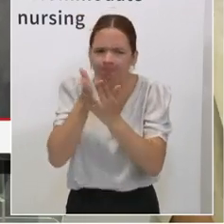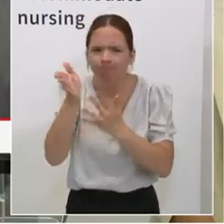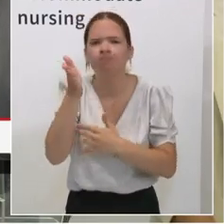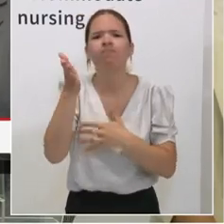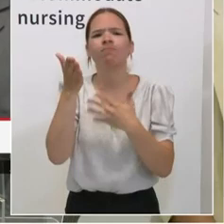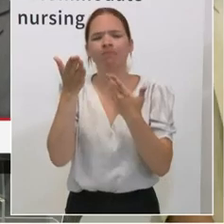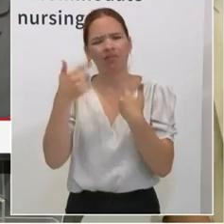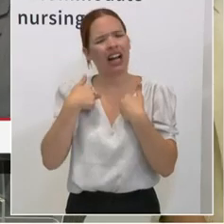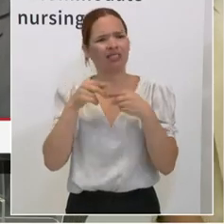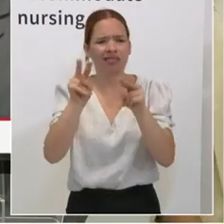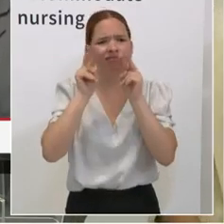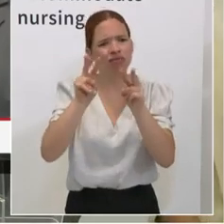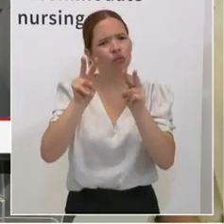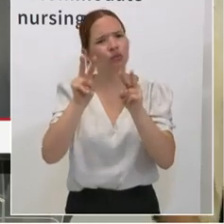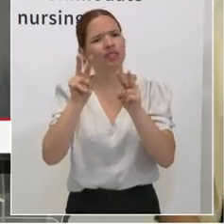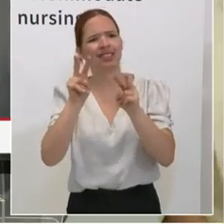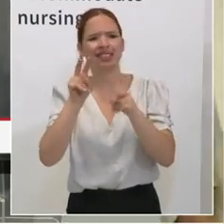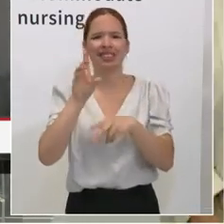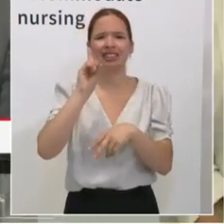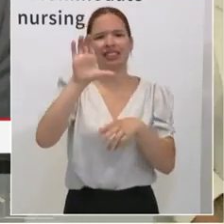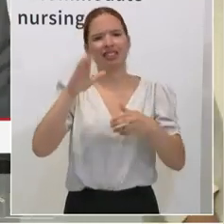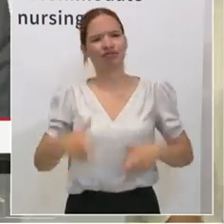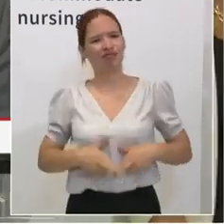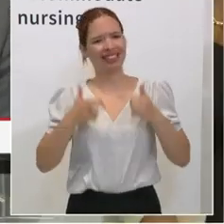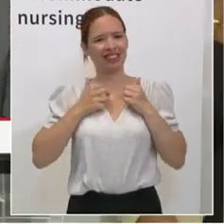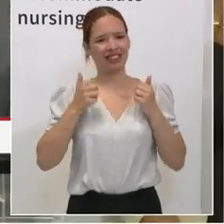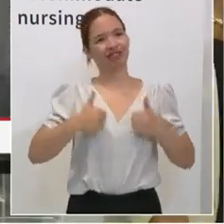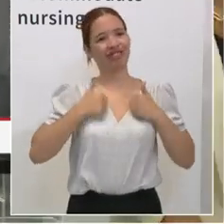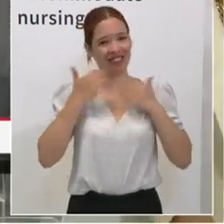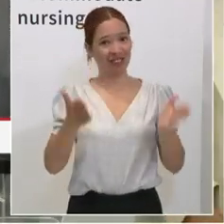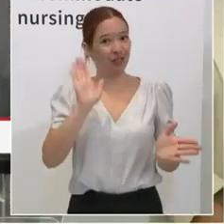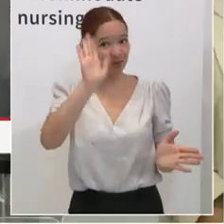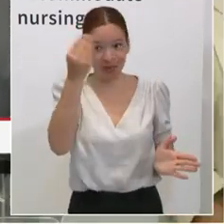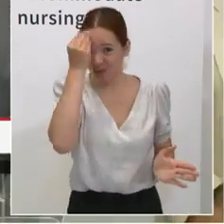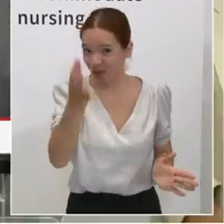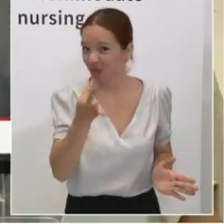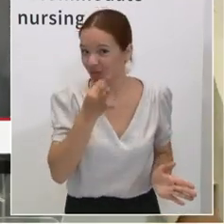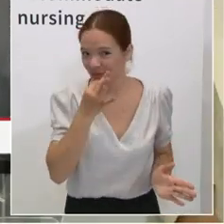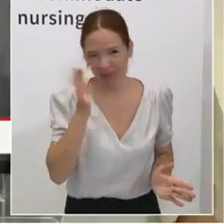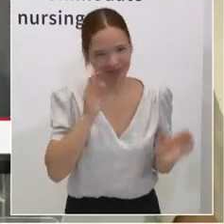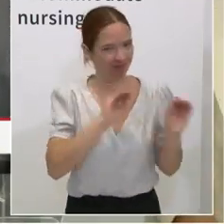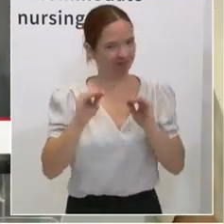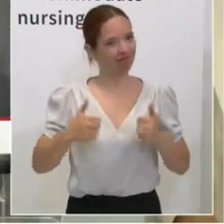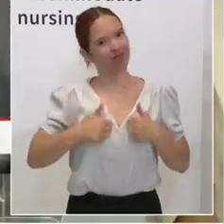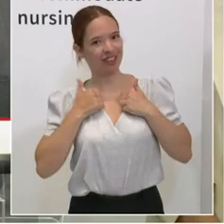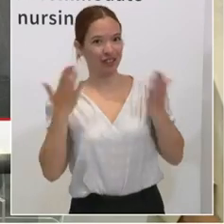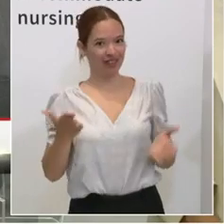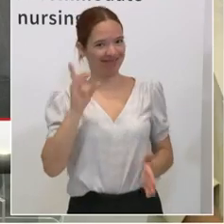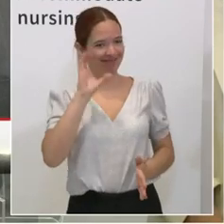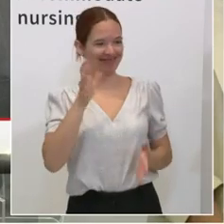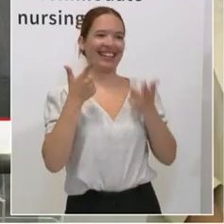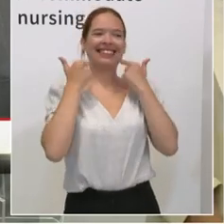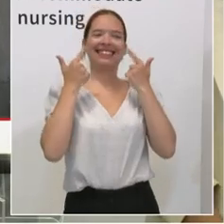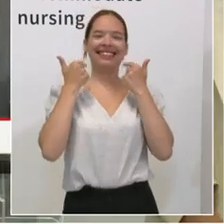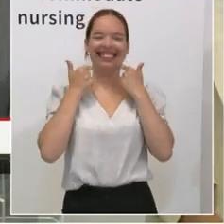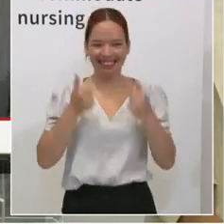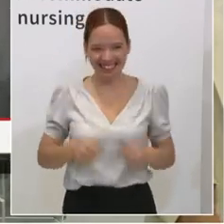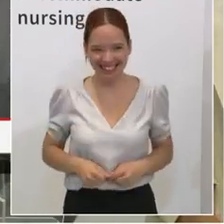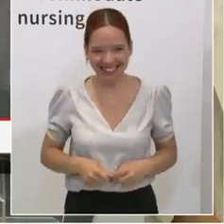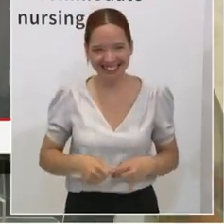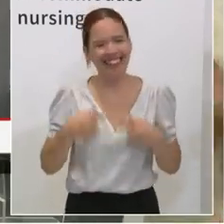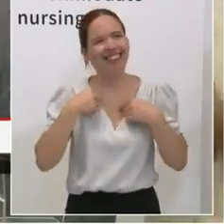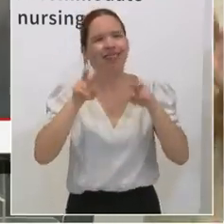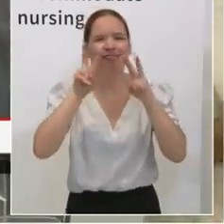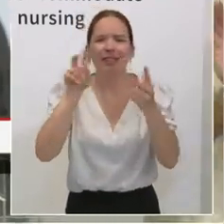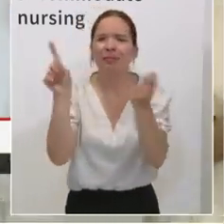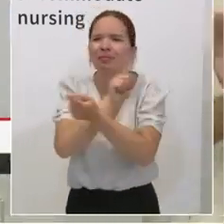DC resident soon as well, and getting to know everybody over the next few years. Thank you.